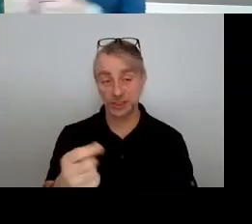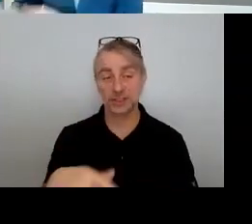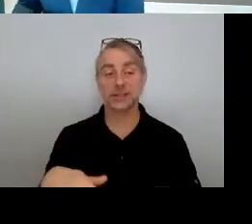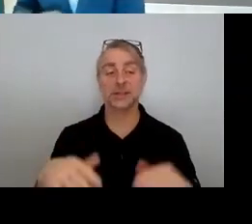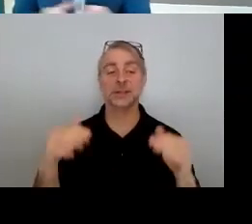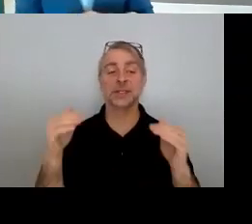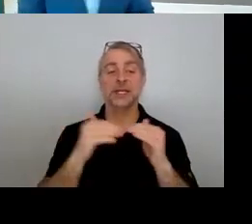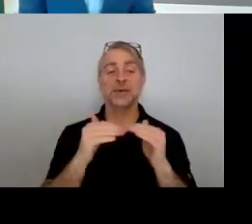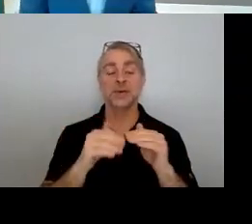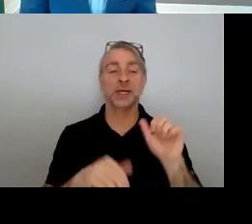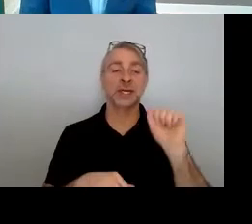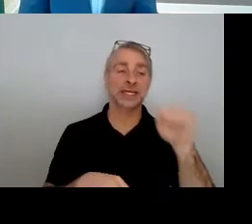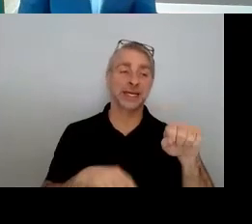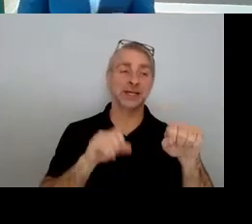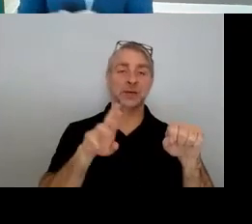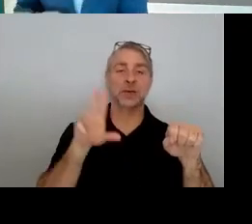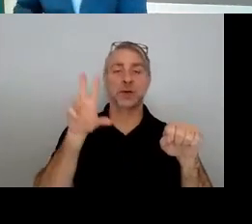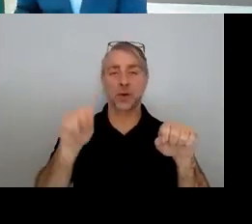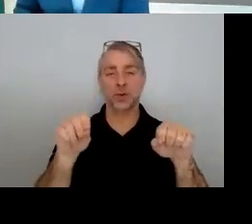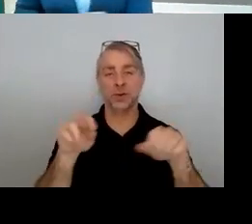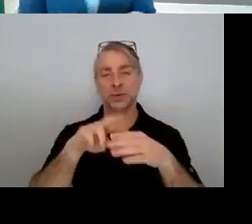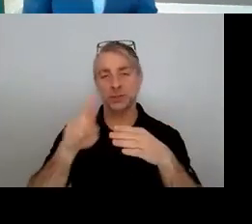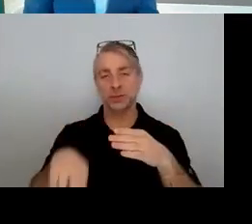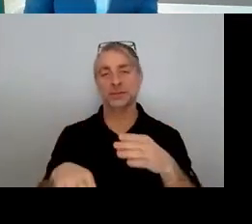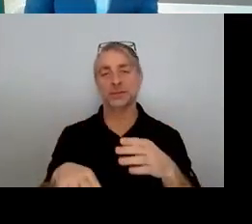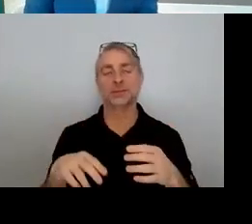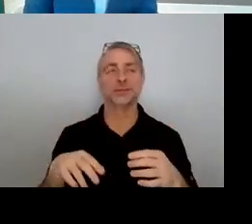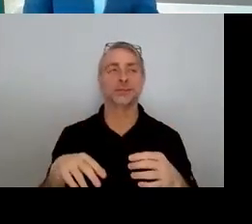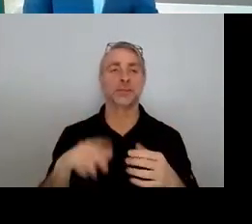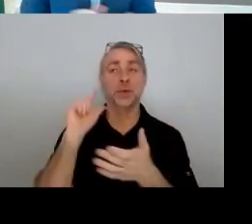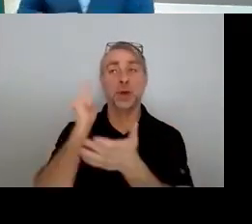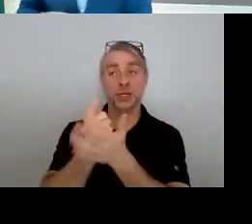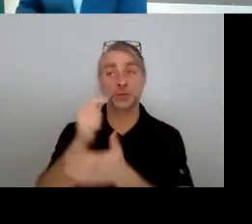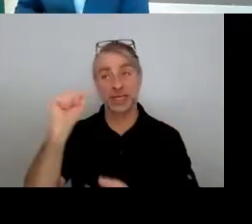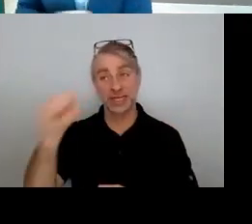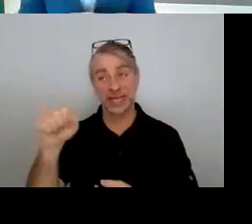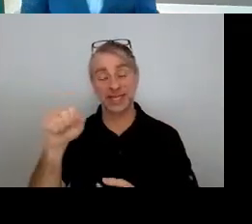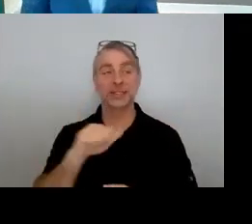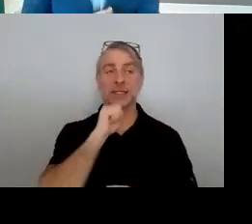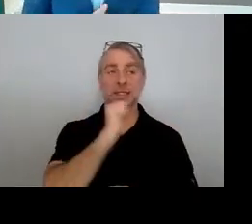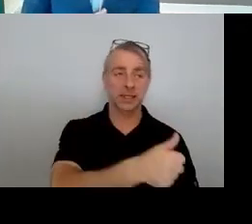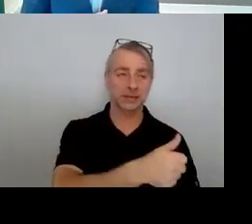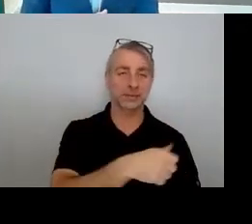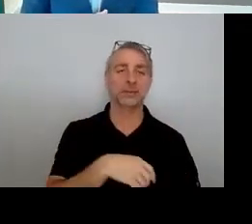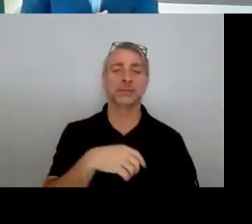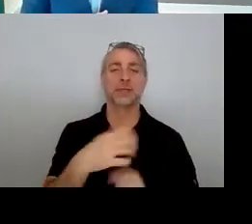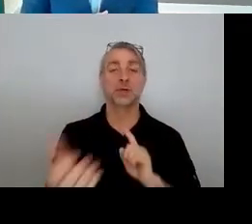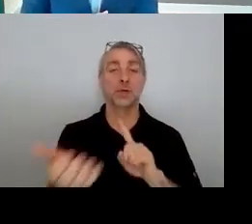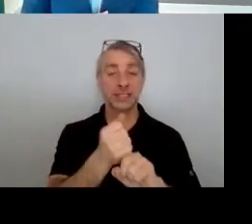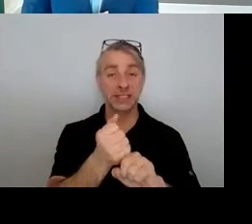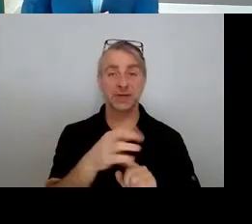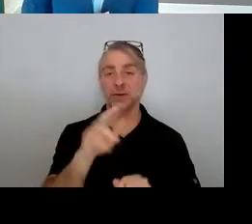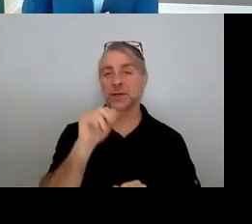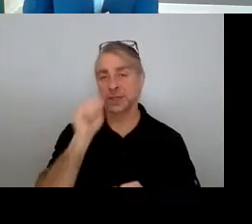you graduate or you don't, or you pass a test or you don't, or you get arrested or you don't.